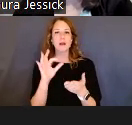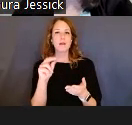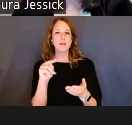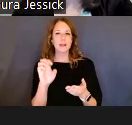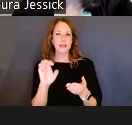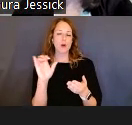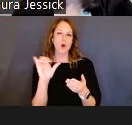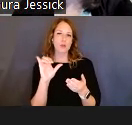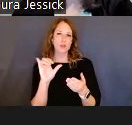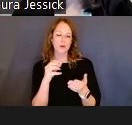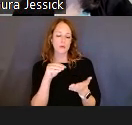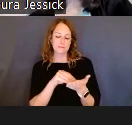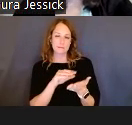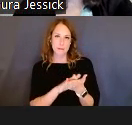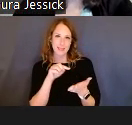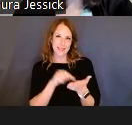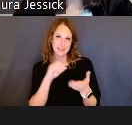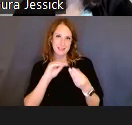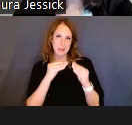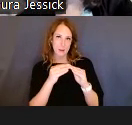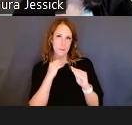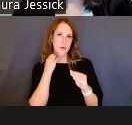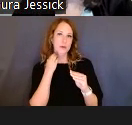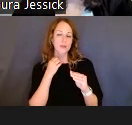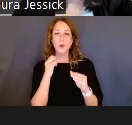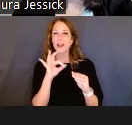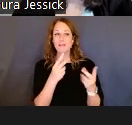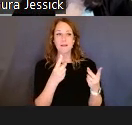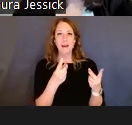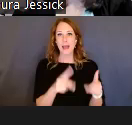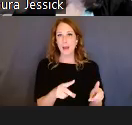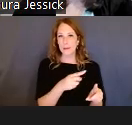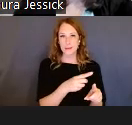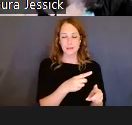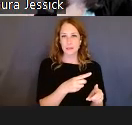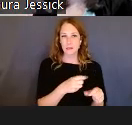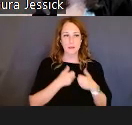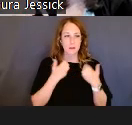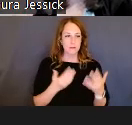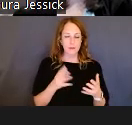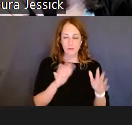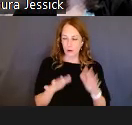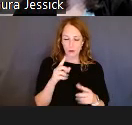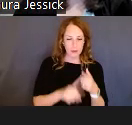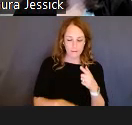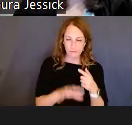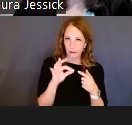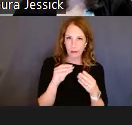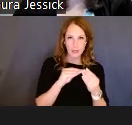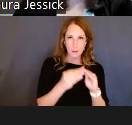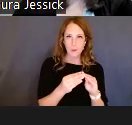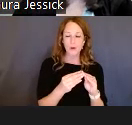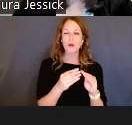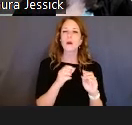indicate this is the kit tracking number. So should that happen, the survivor can directly contact